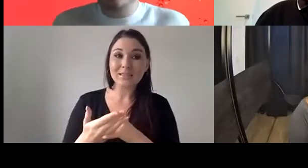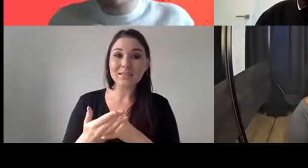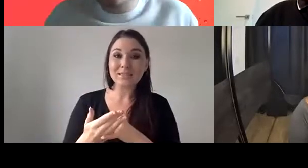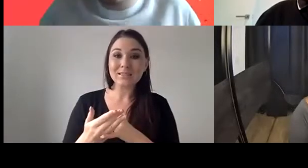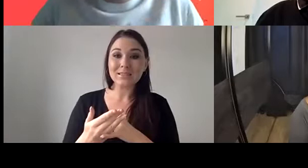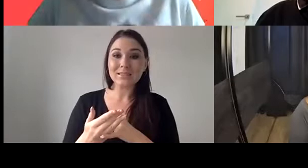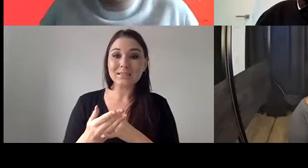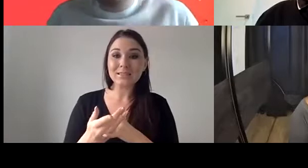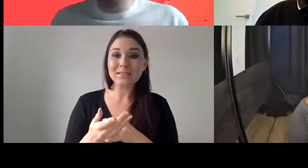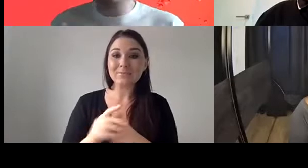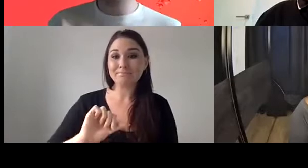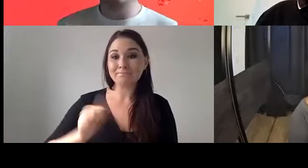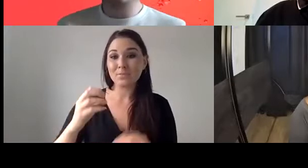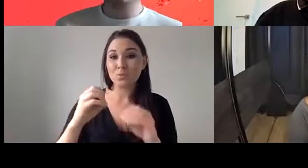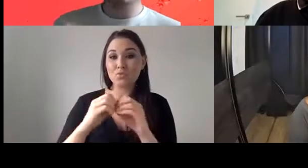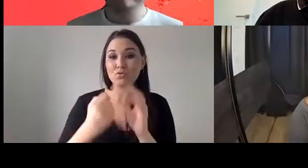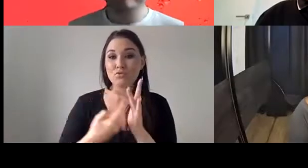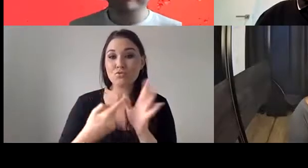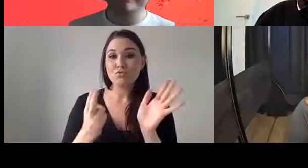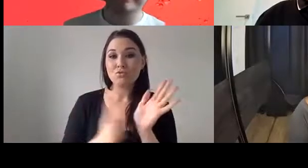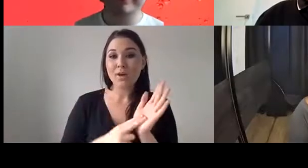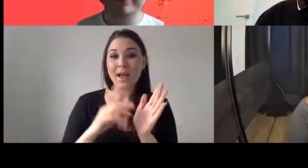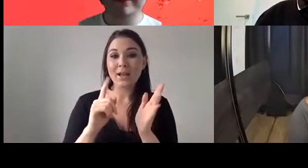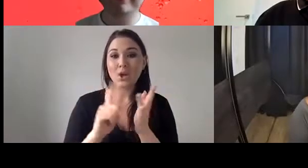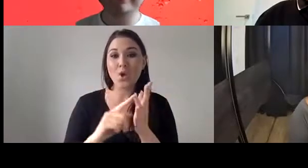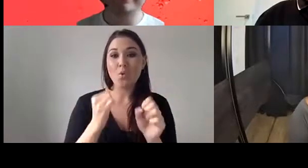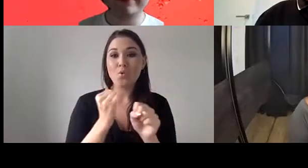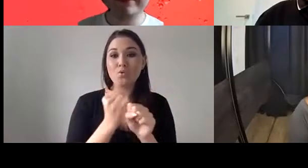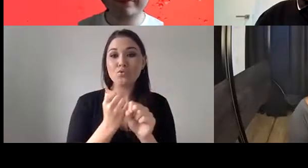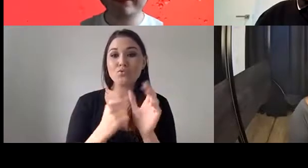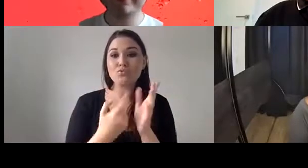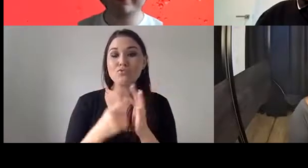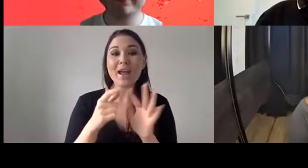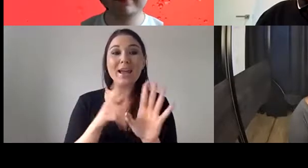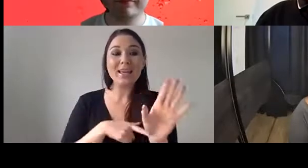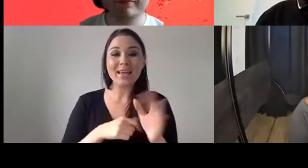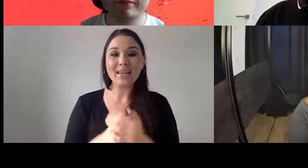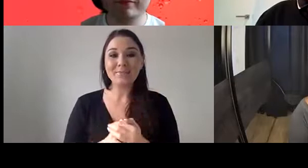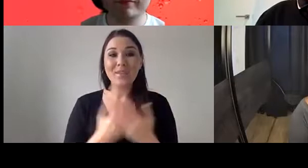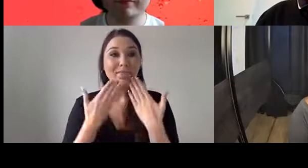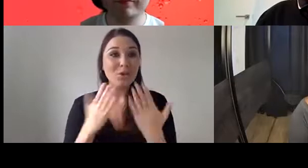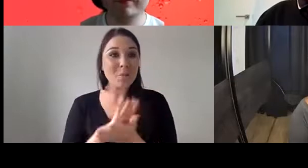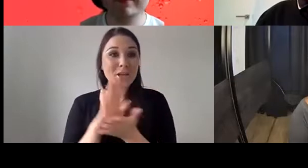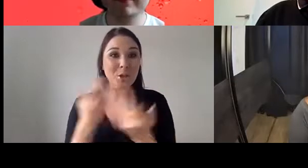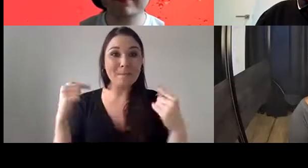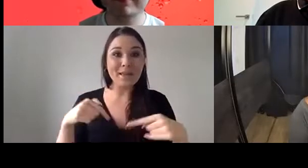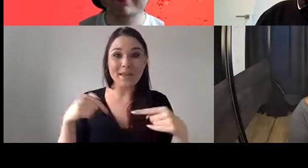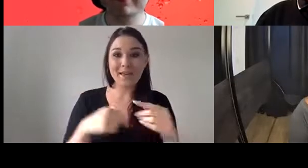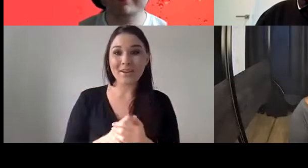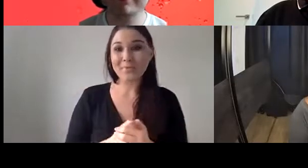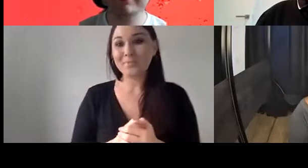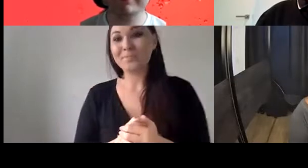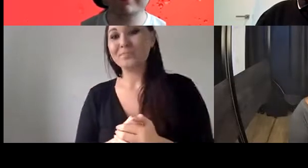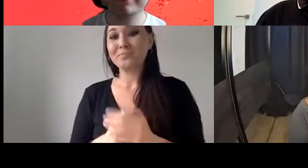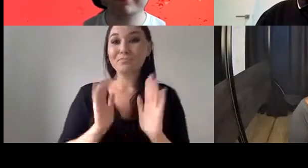over to Mr. Brian O'Grady. Hi guys, it's a pleasure to be here. I have to admit, Brian O'Grady is